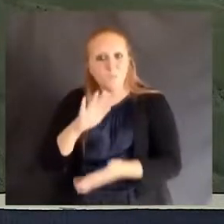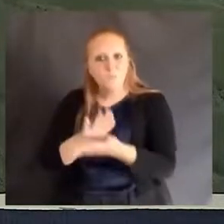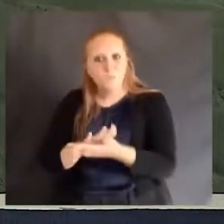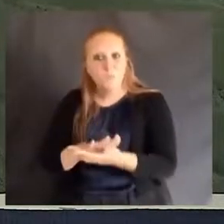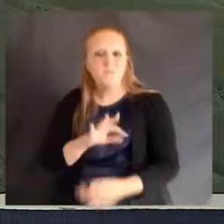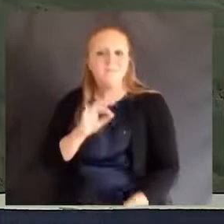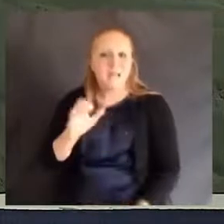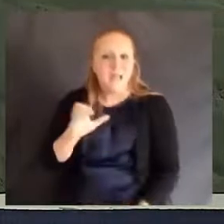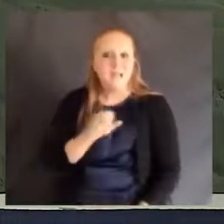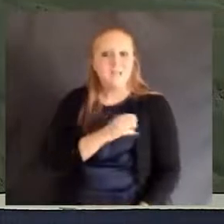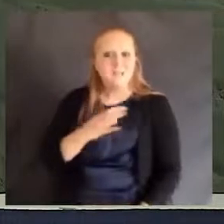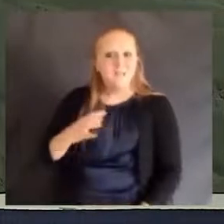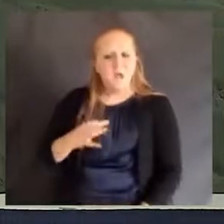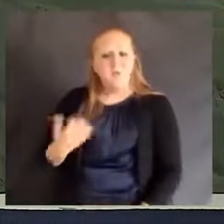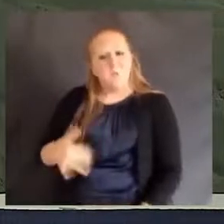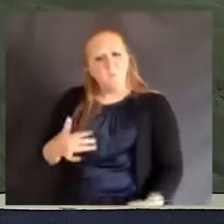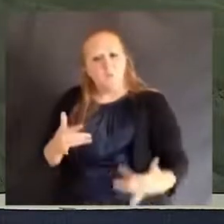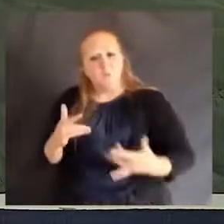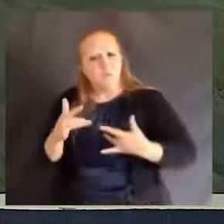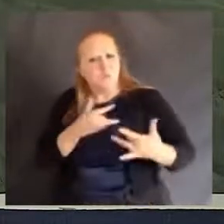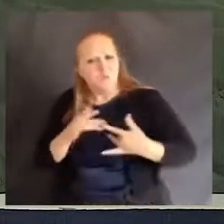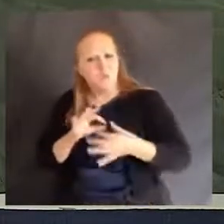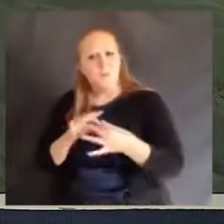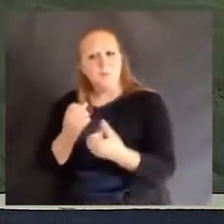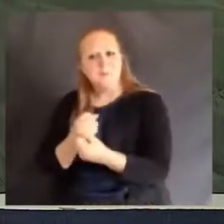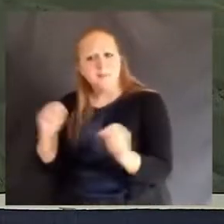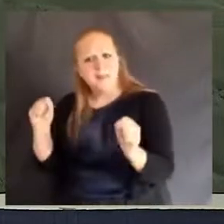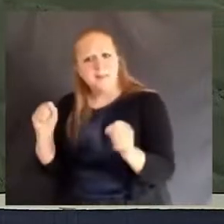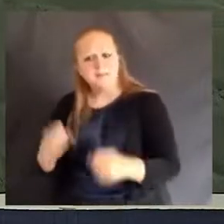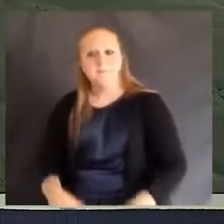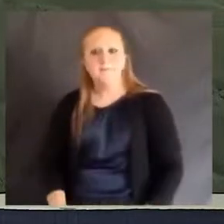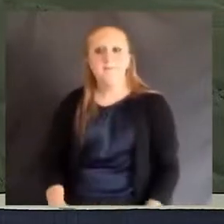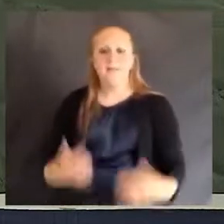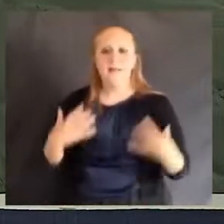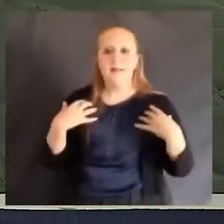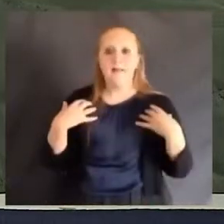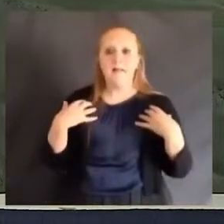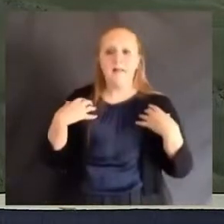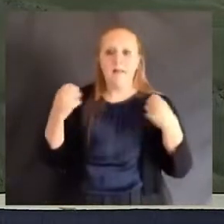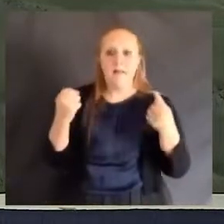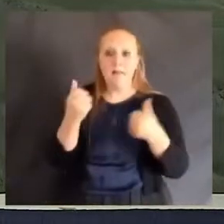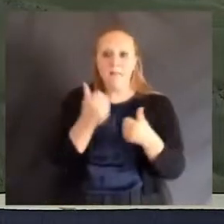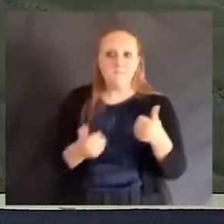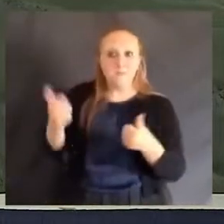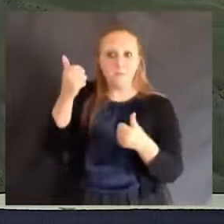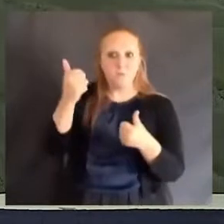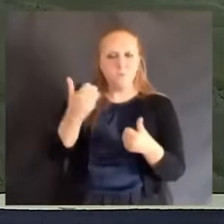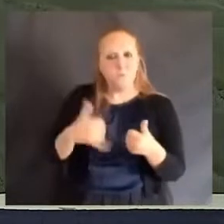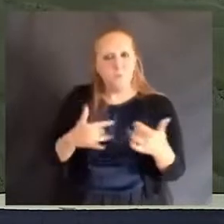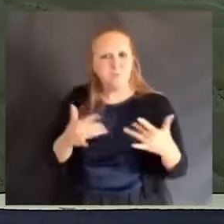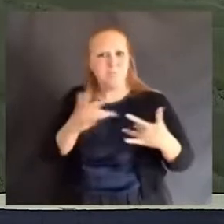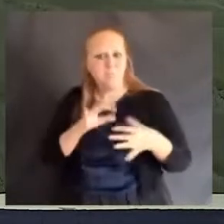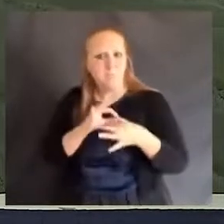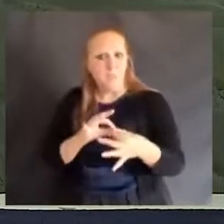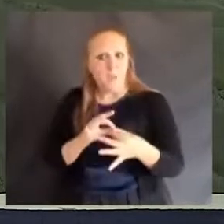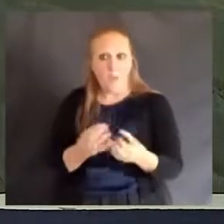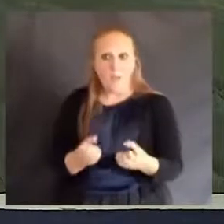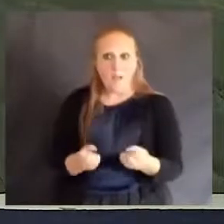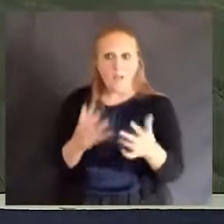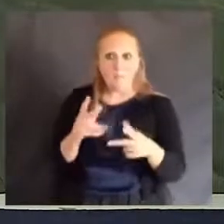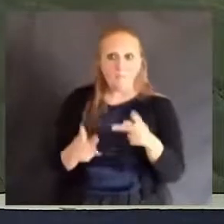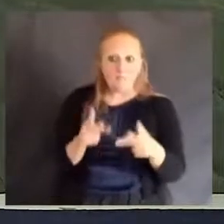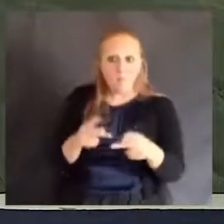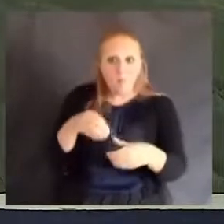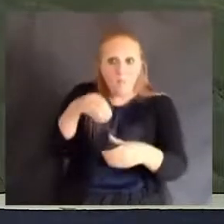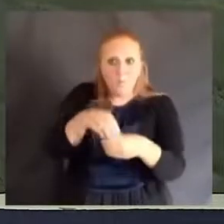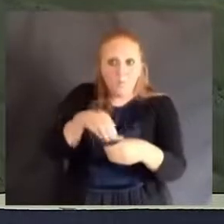the teachers. The health officials have very strong feelings about the number of children,